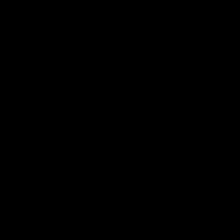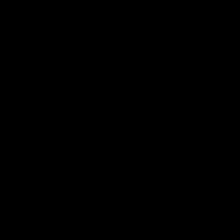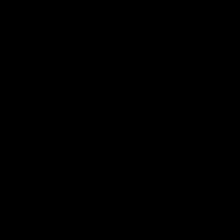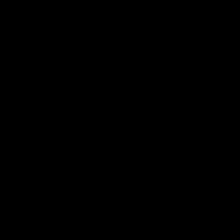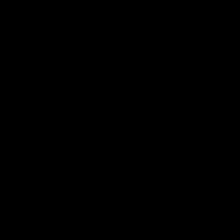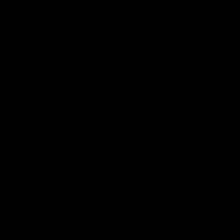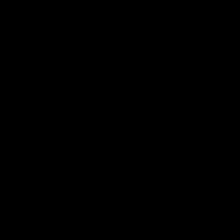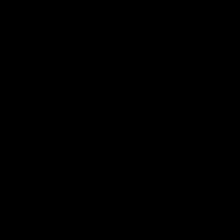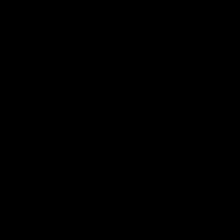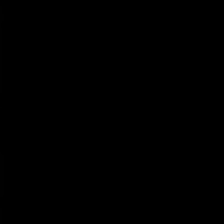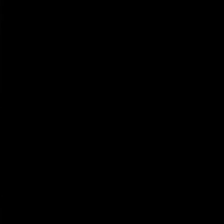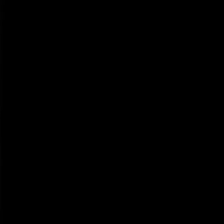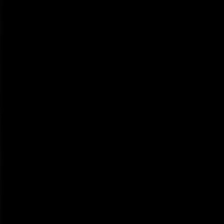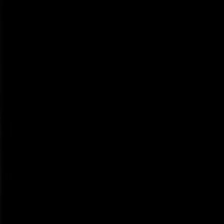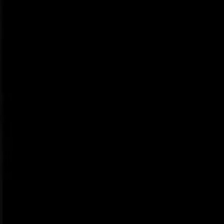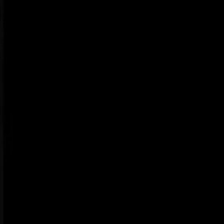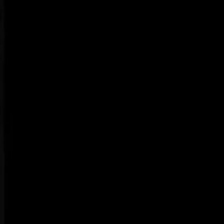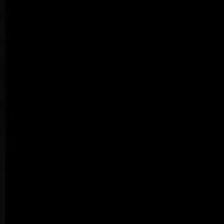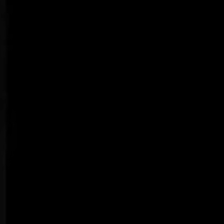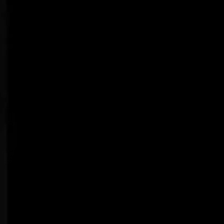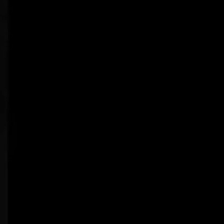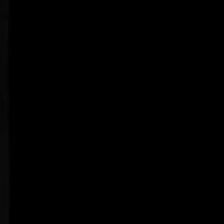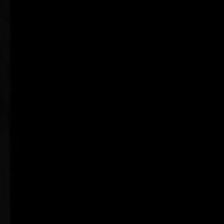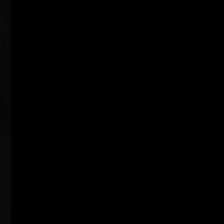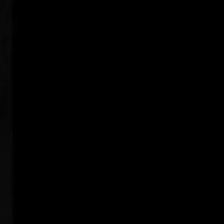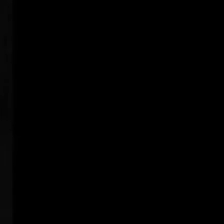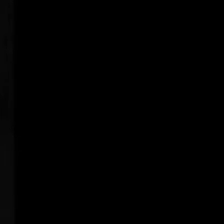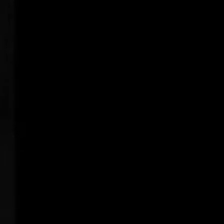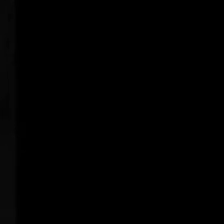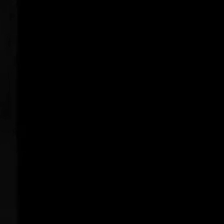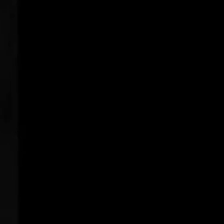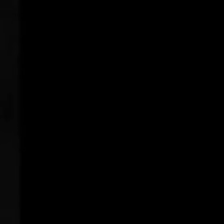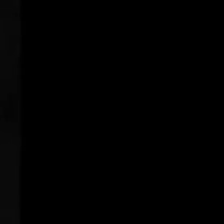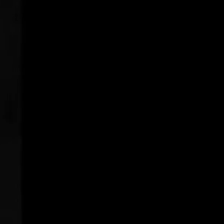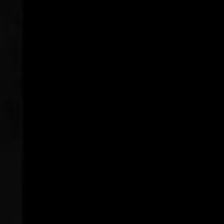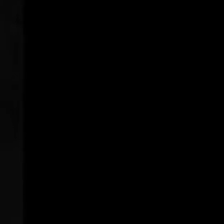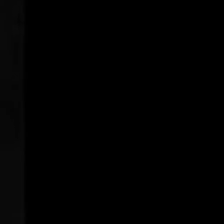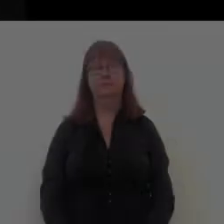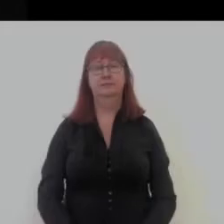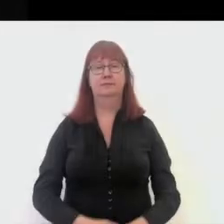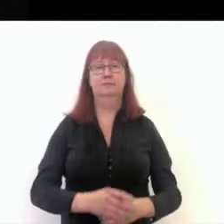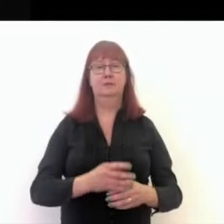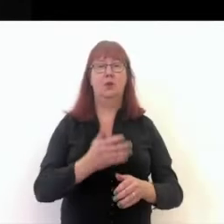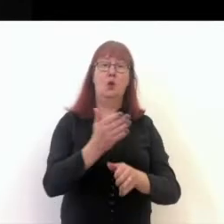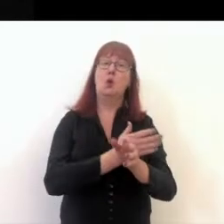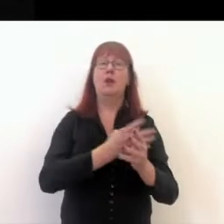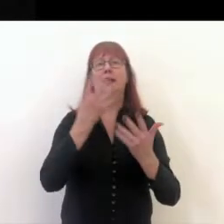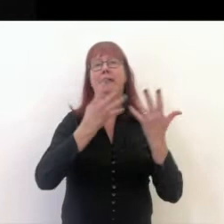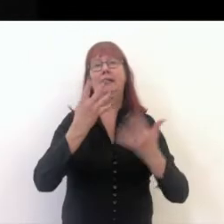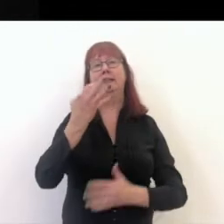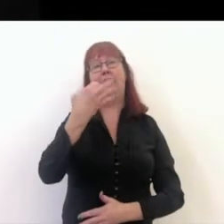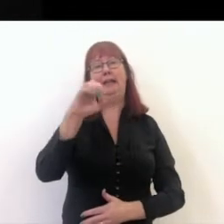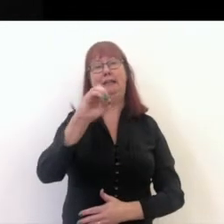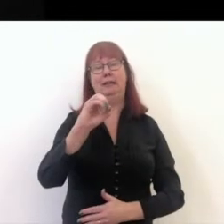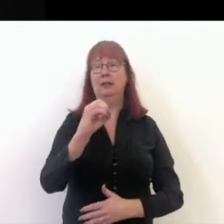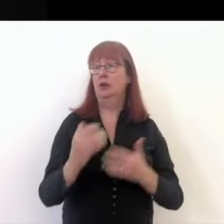including Nelson Mandela, Dorothy Niembay and Bram Fisher. In the early 1980s